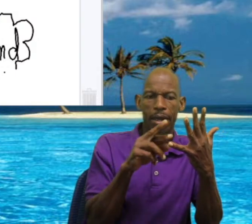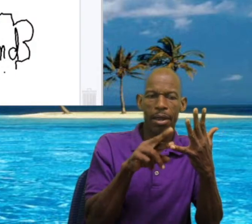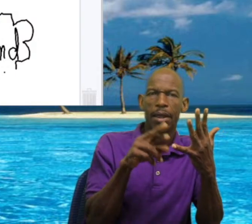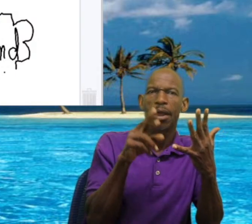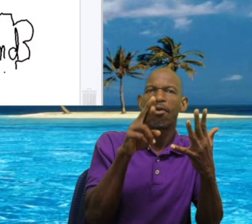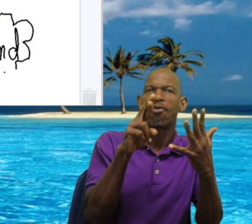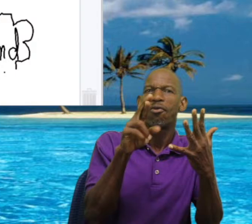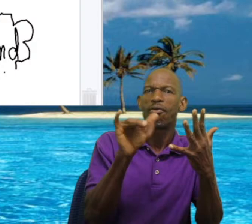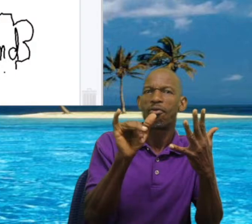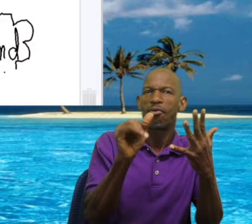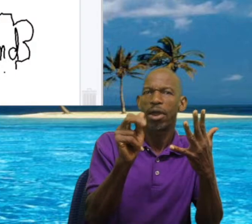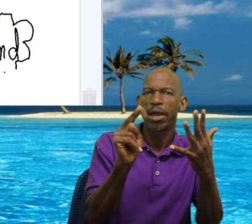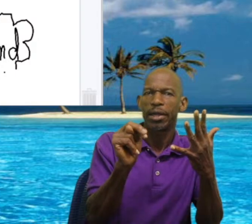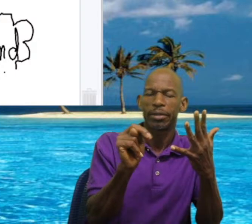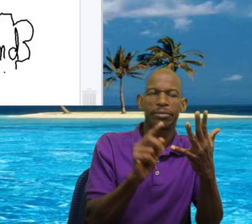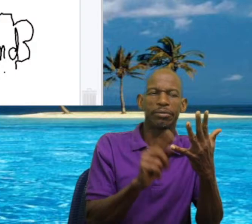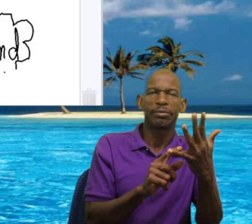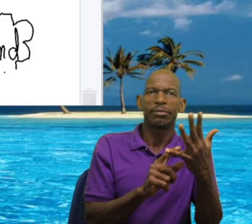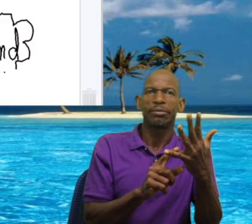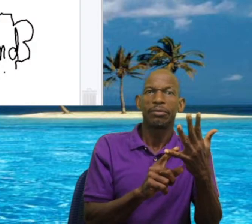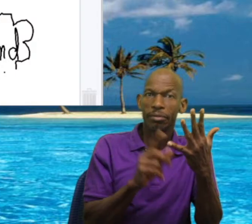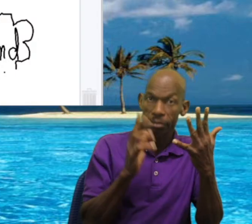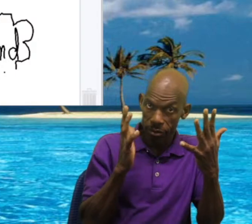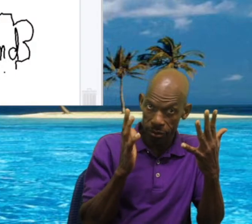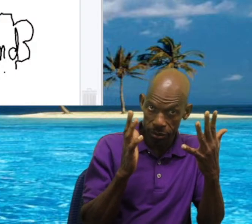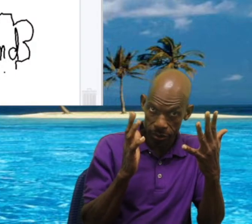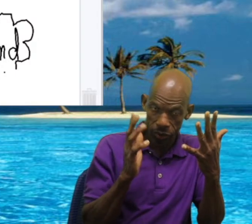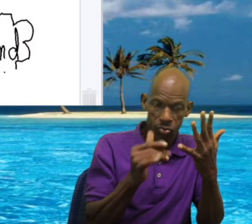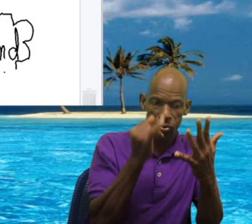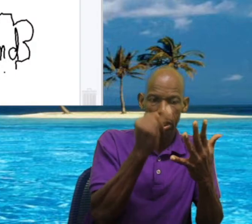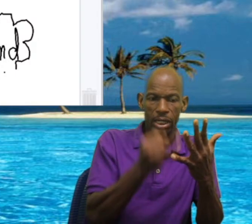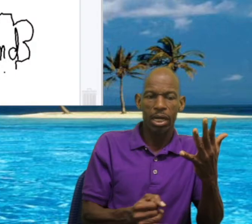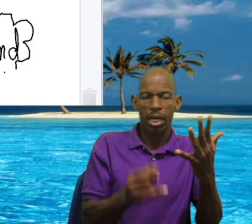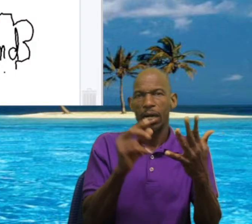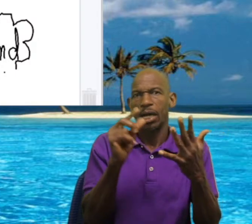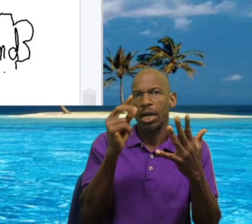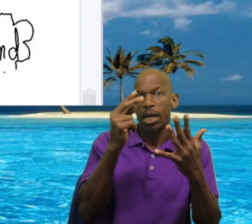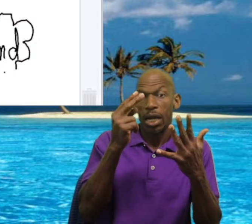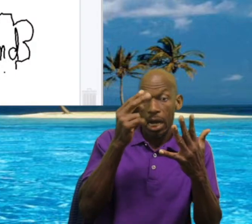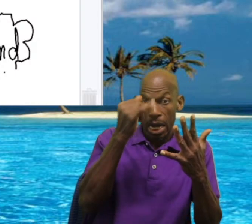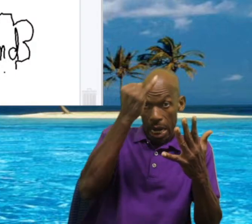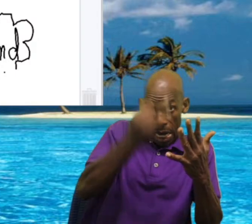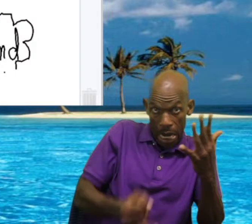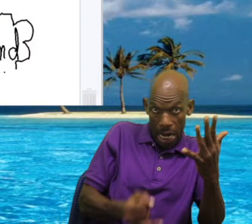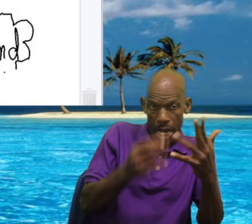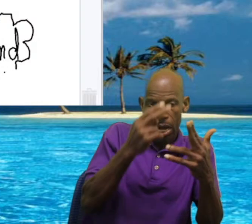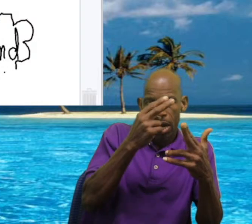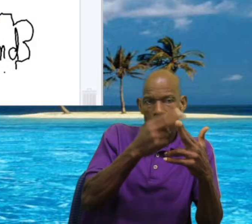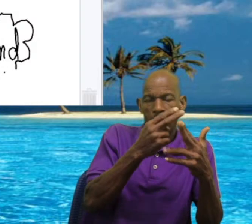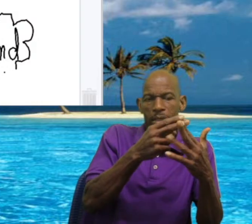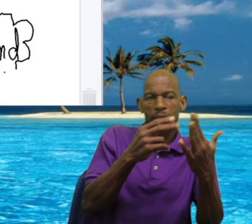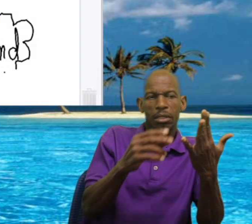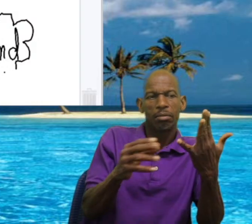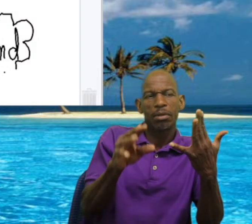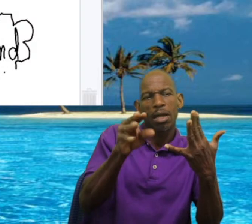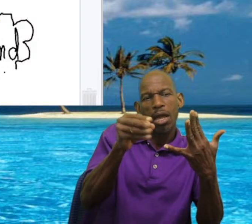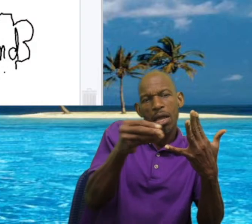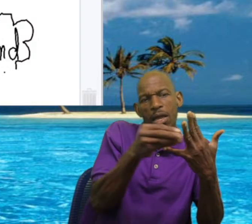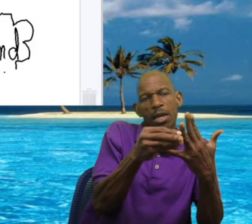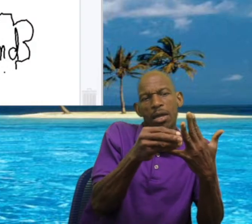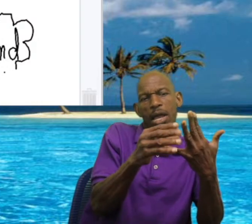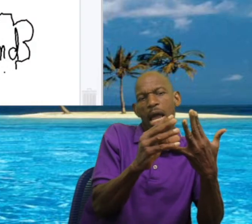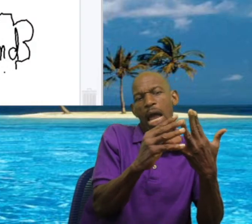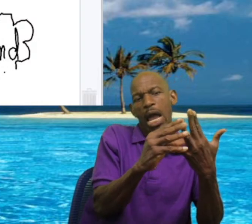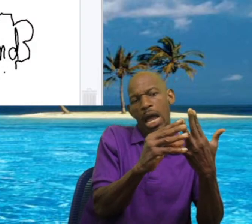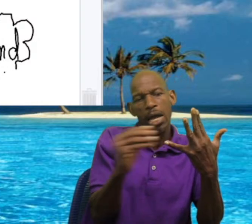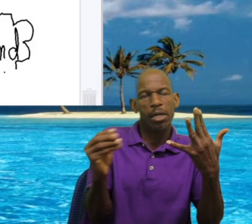Ryan. So you're listing them, and the last name you put "and" before it. And so you join.